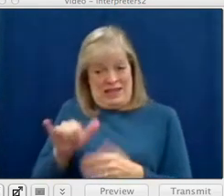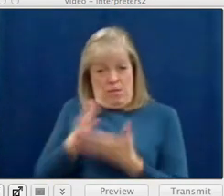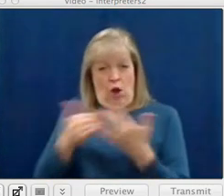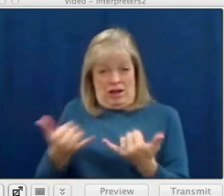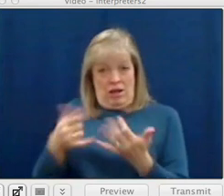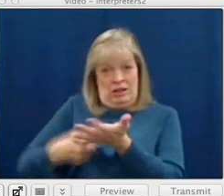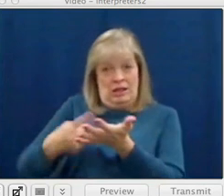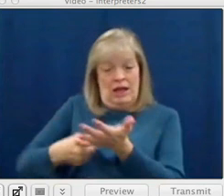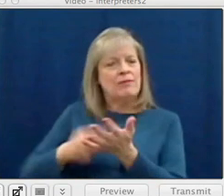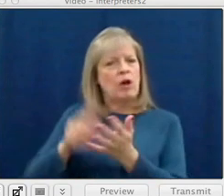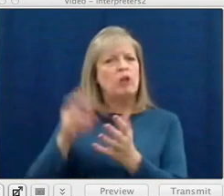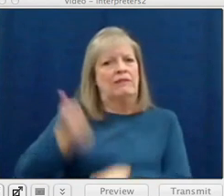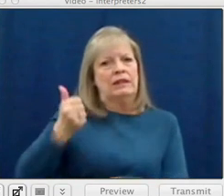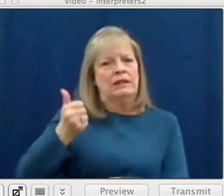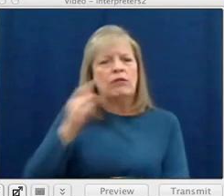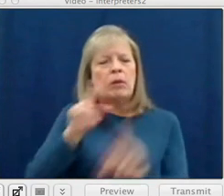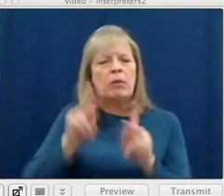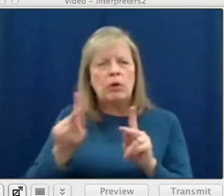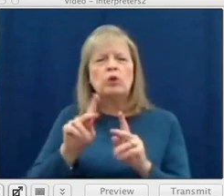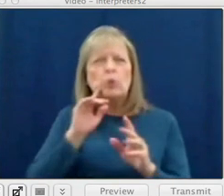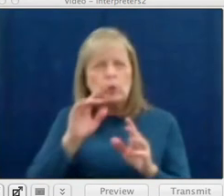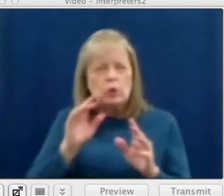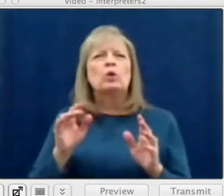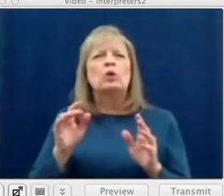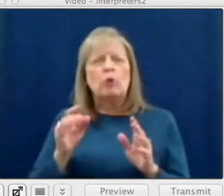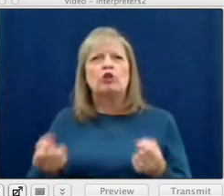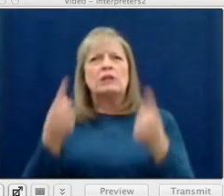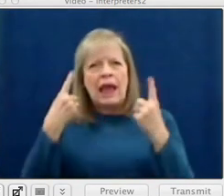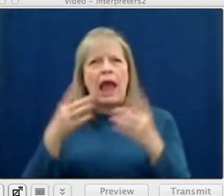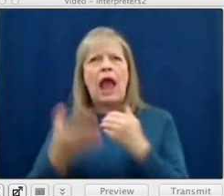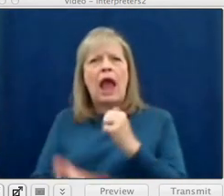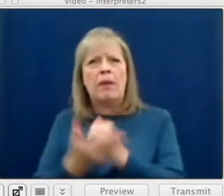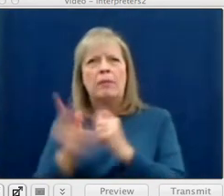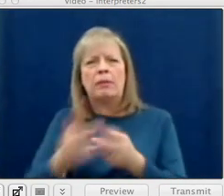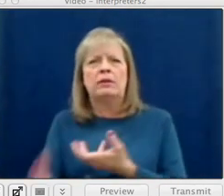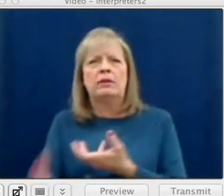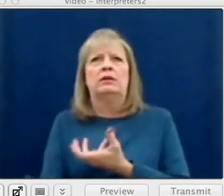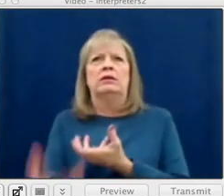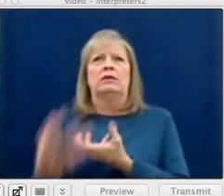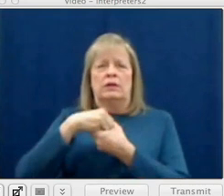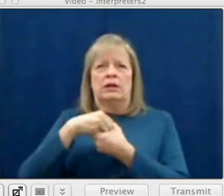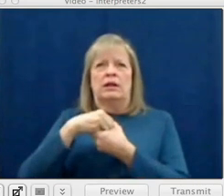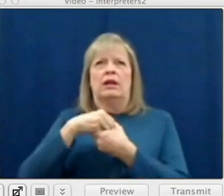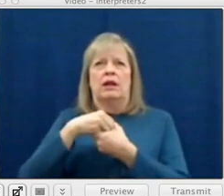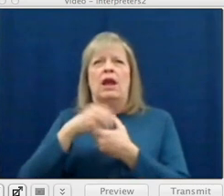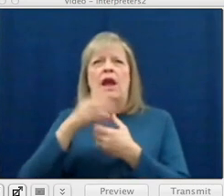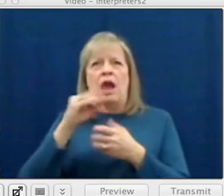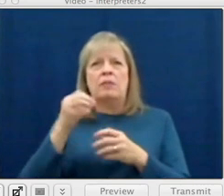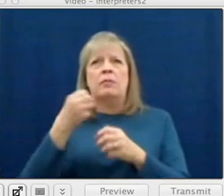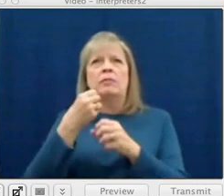of trying to get people's decision-making brains to this place. Okay?